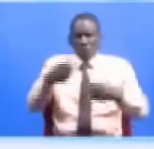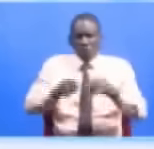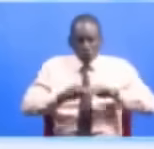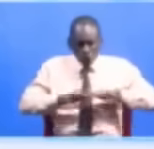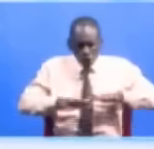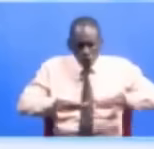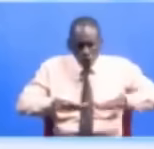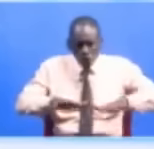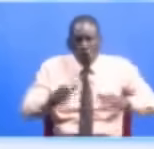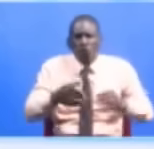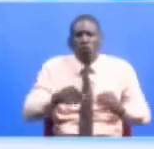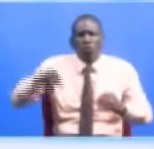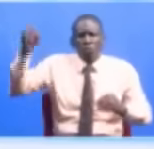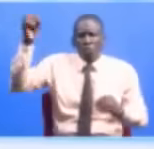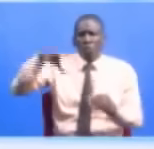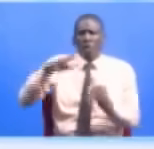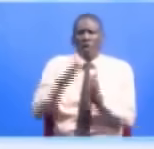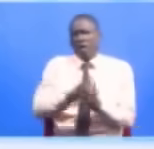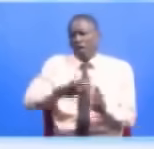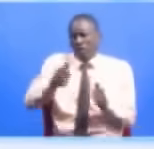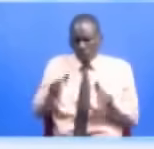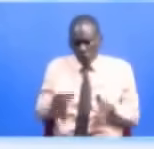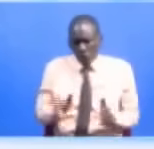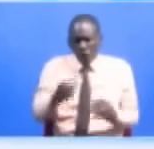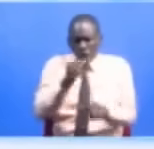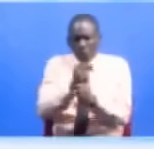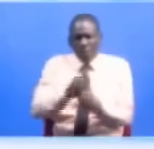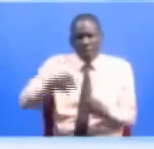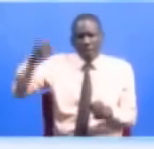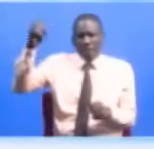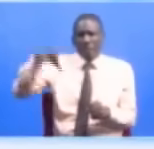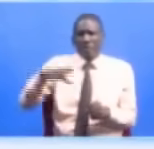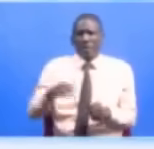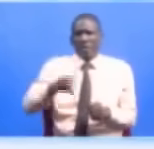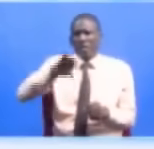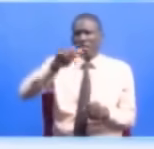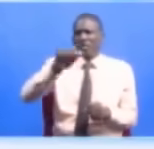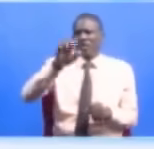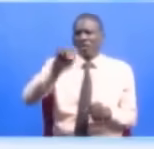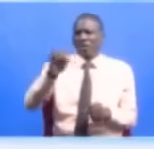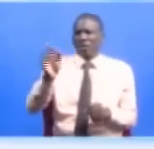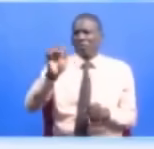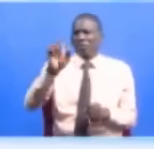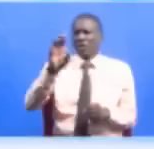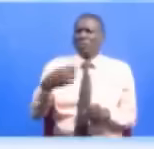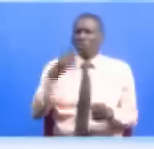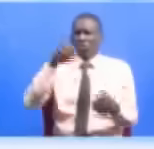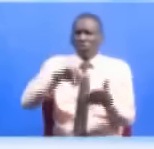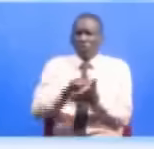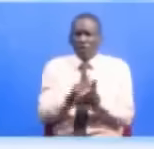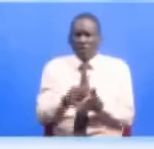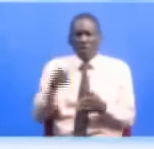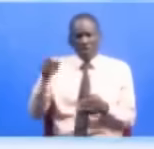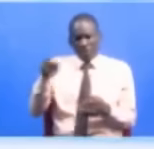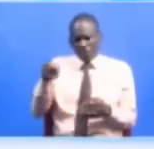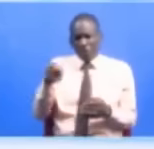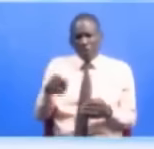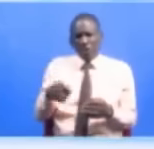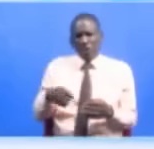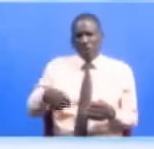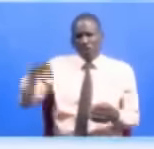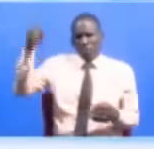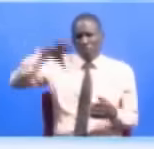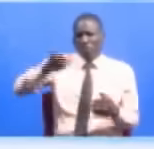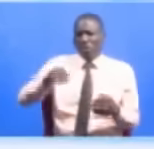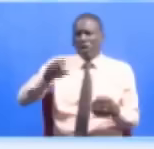power and an alternative source of electricity. Jimkim Mwendwa says the infinity reactor is more powerful than nuclear power